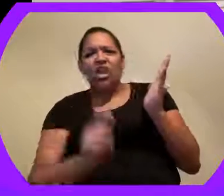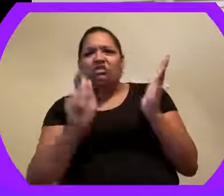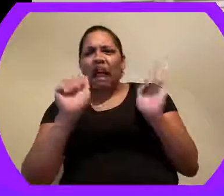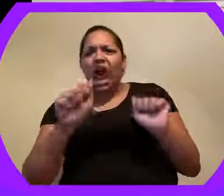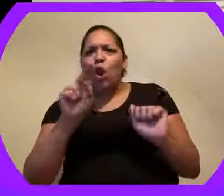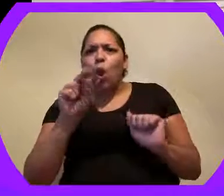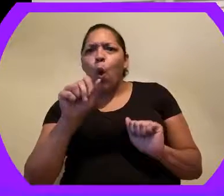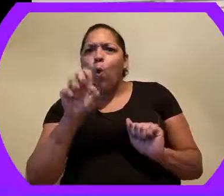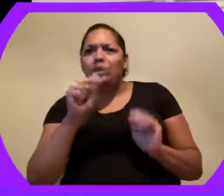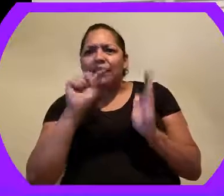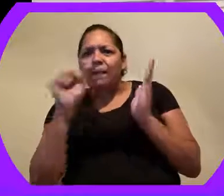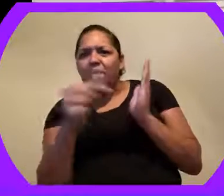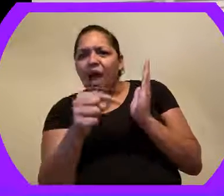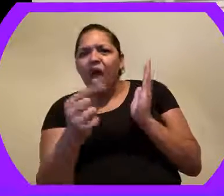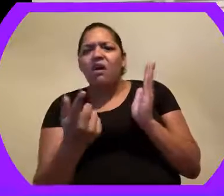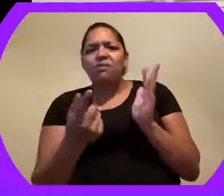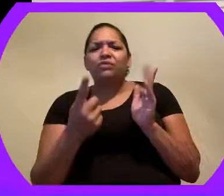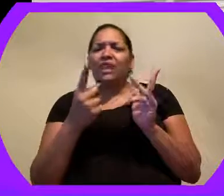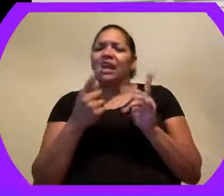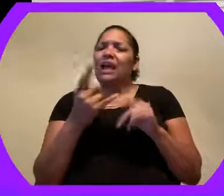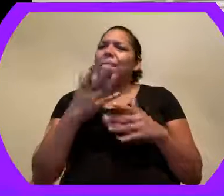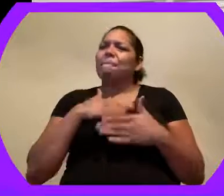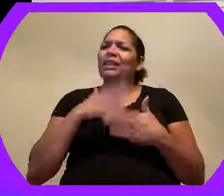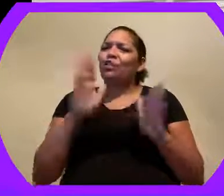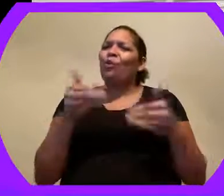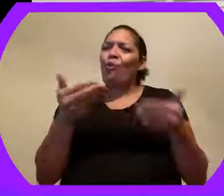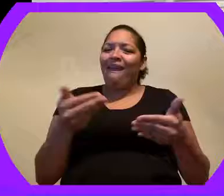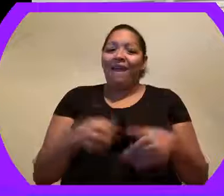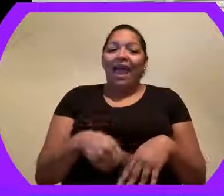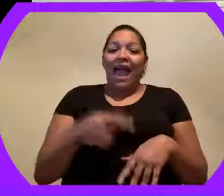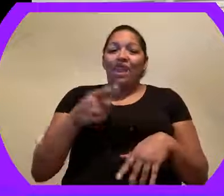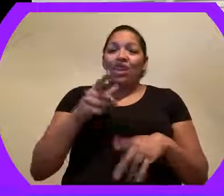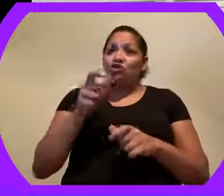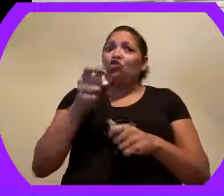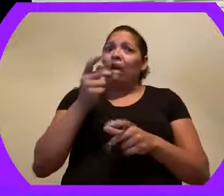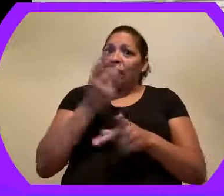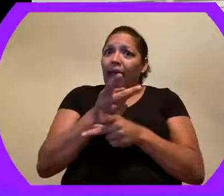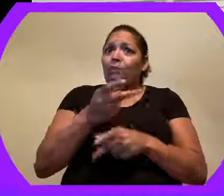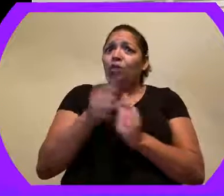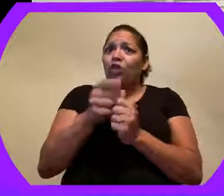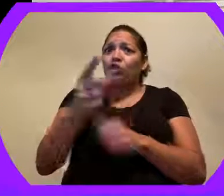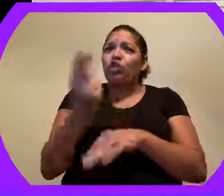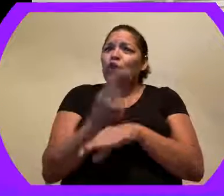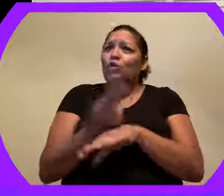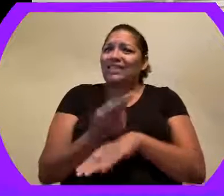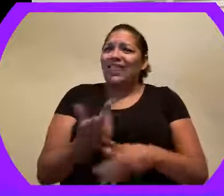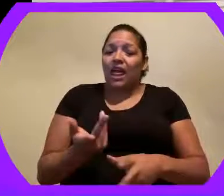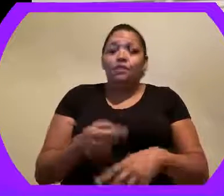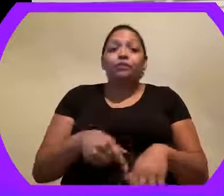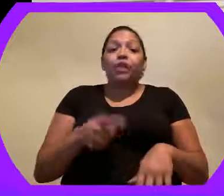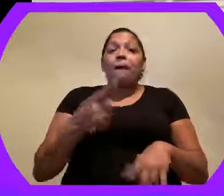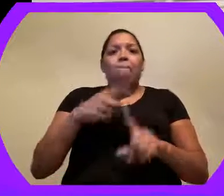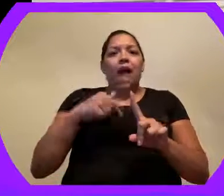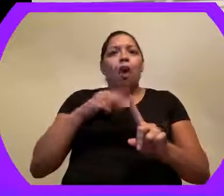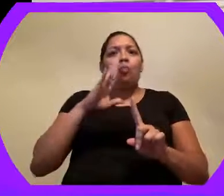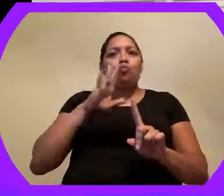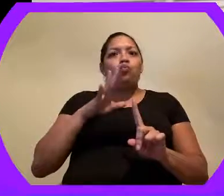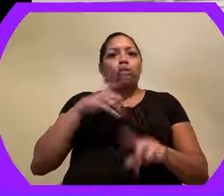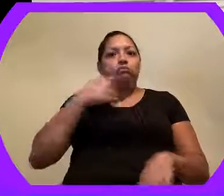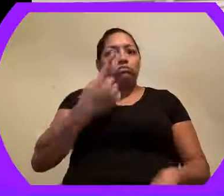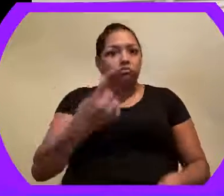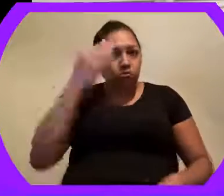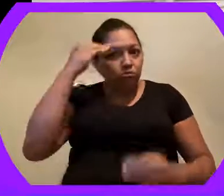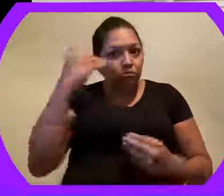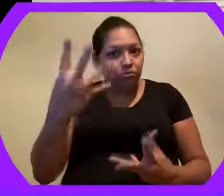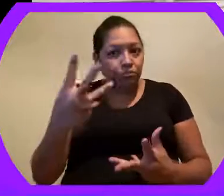spot in the back for notes. So if you're interested in purchasing one, please do. This way you can carry it around with you and utilize it whenever. Real